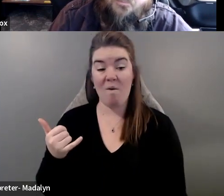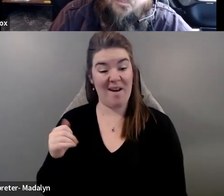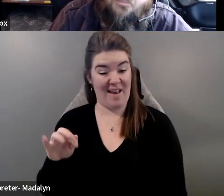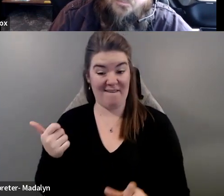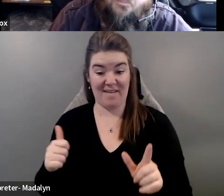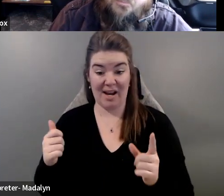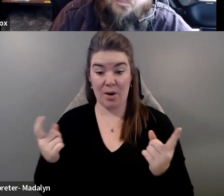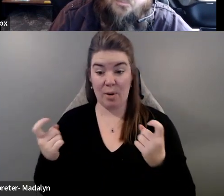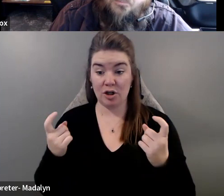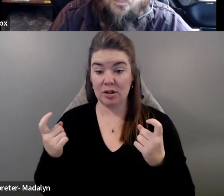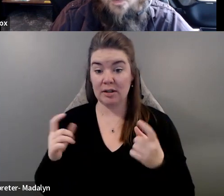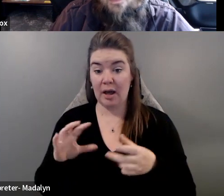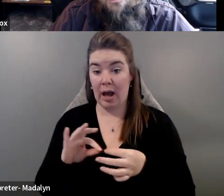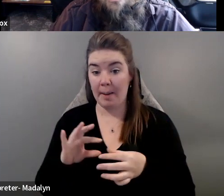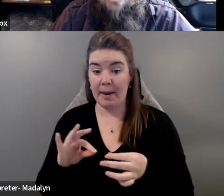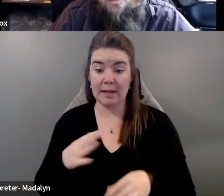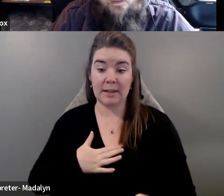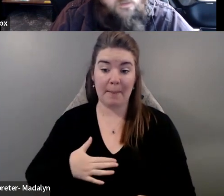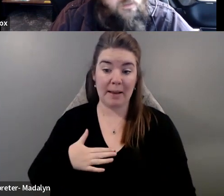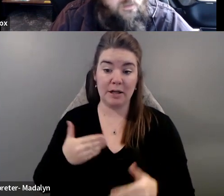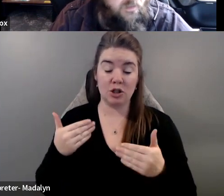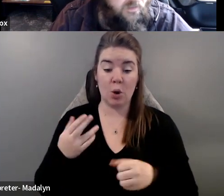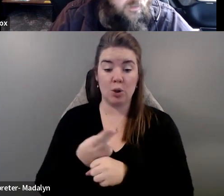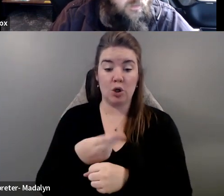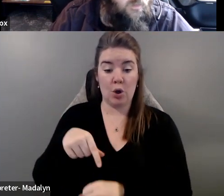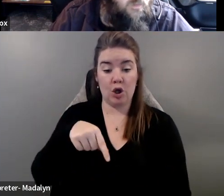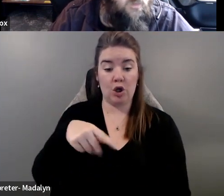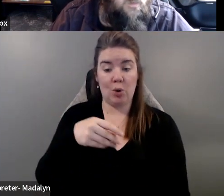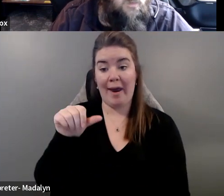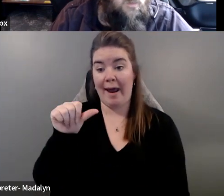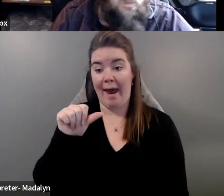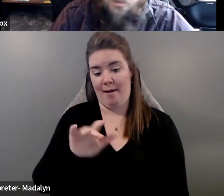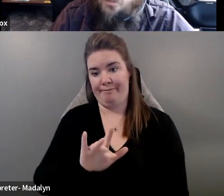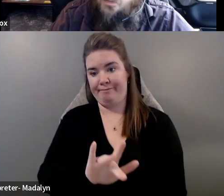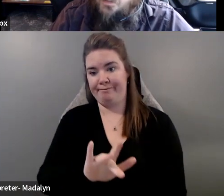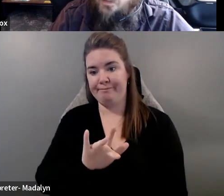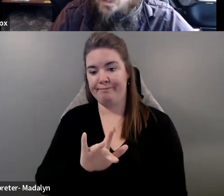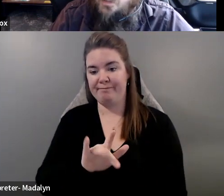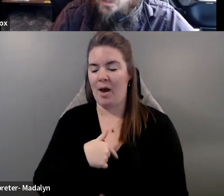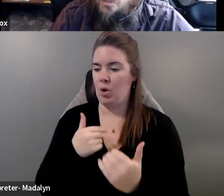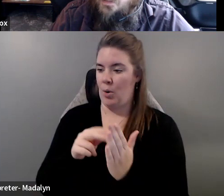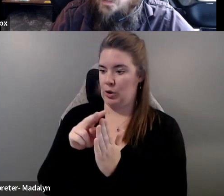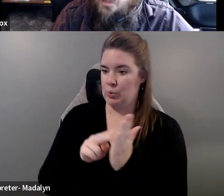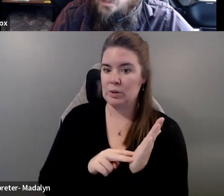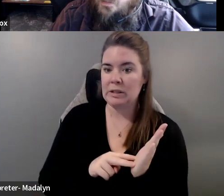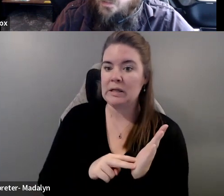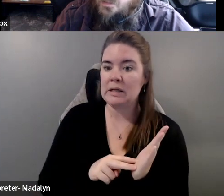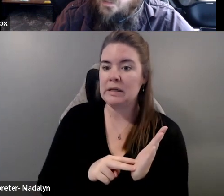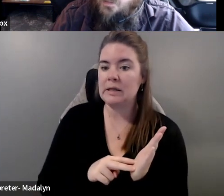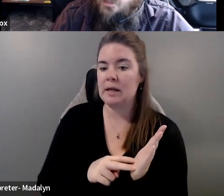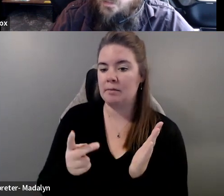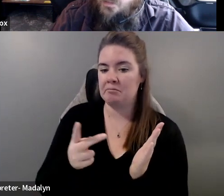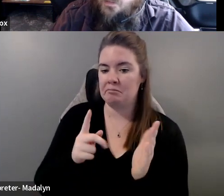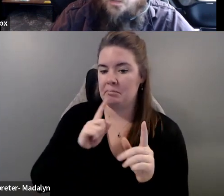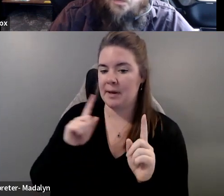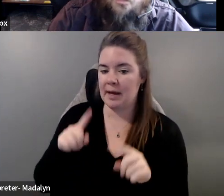or comments, please go ahead and use the Q&A feature and I will read those out and our panelists will respond.